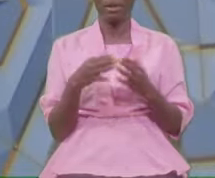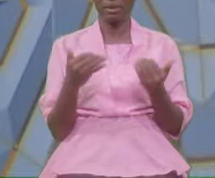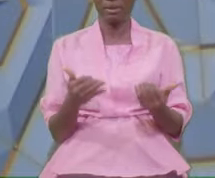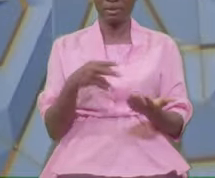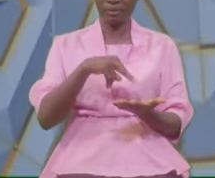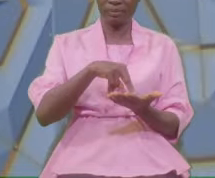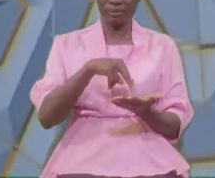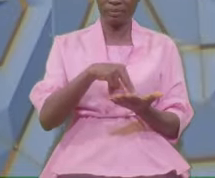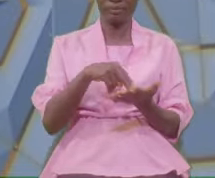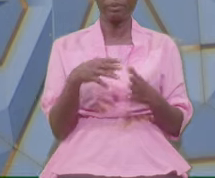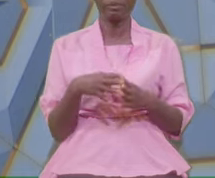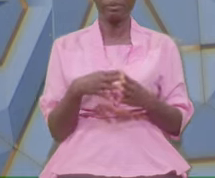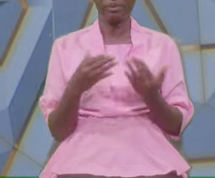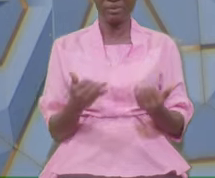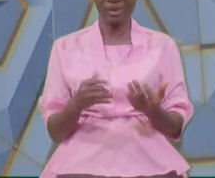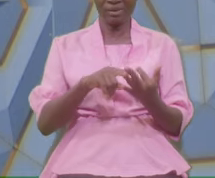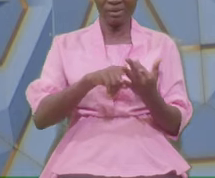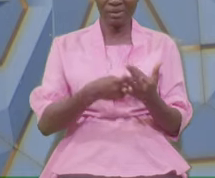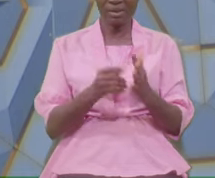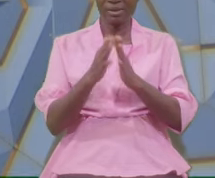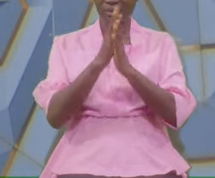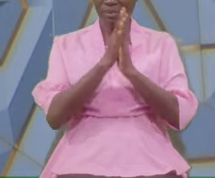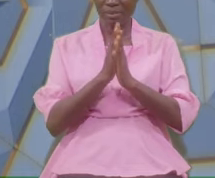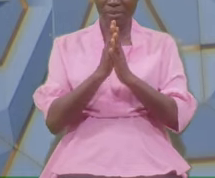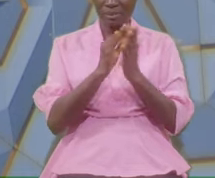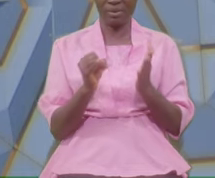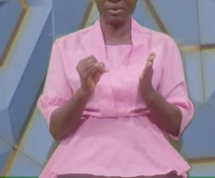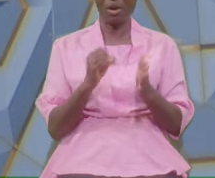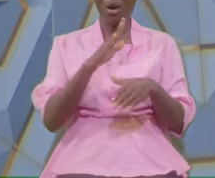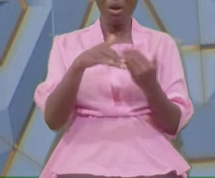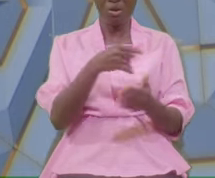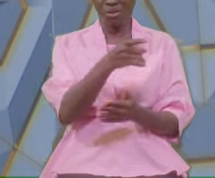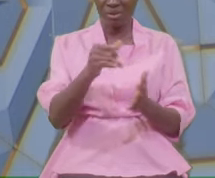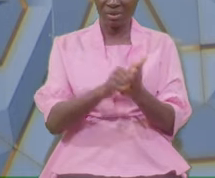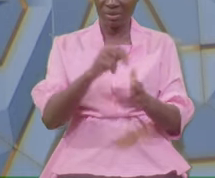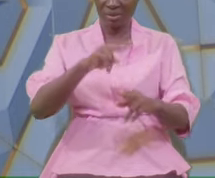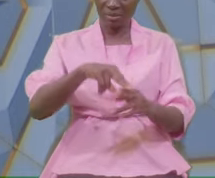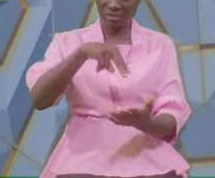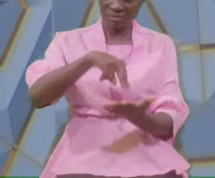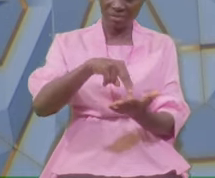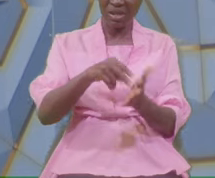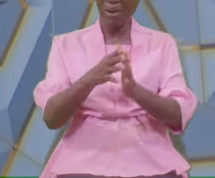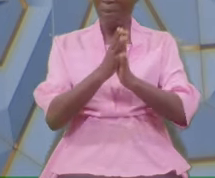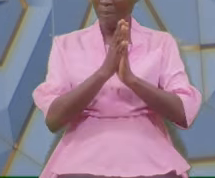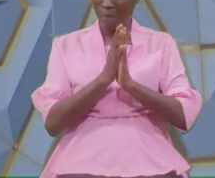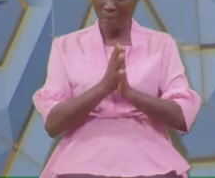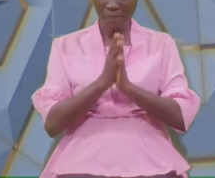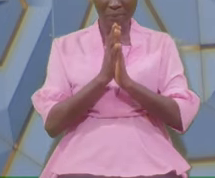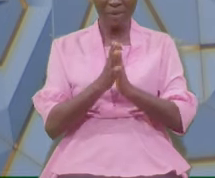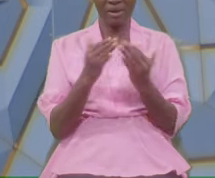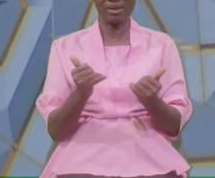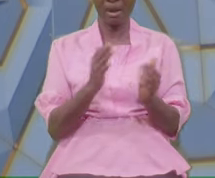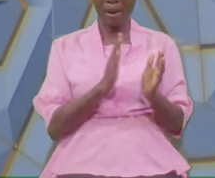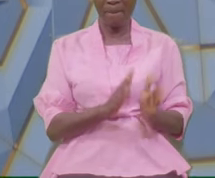praying all of us who are seated or standing there Please start to pray and prepare Your